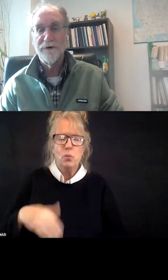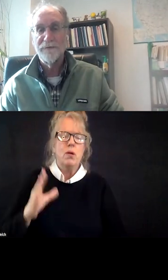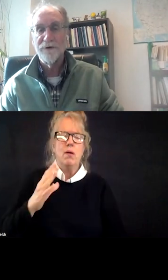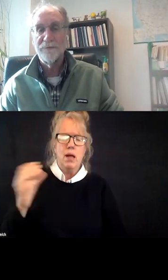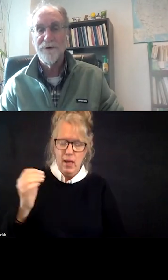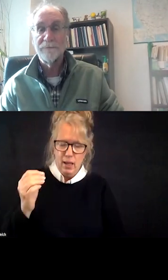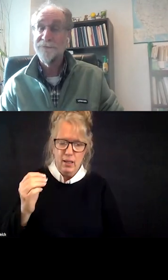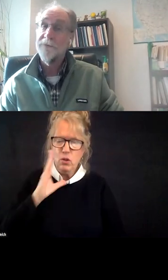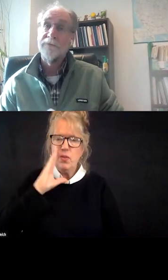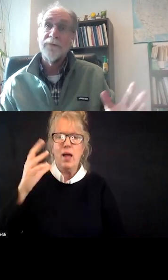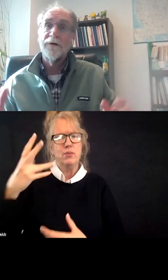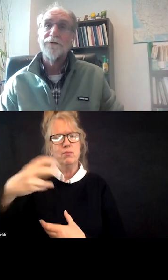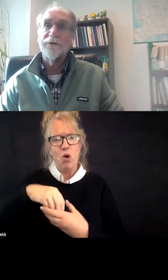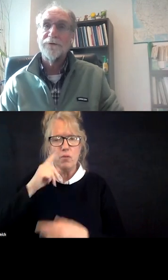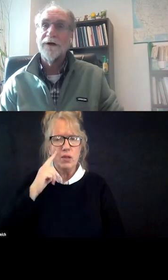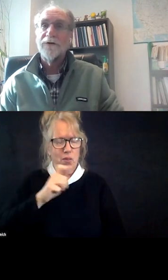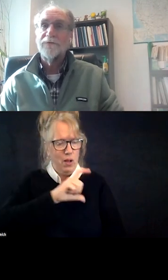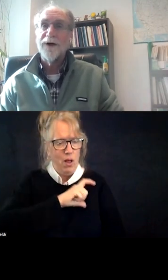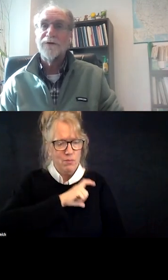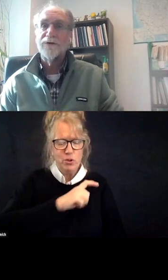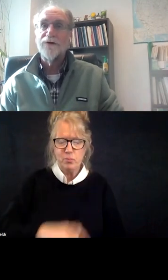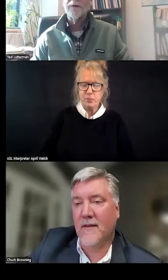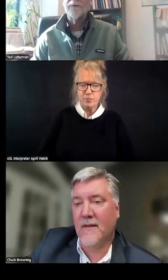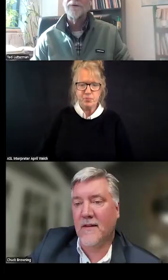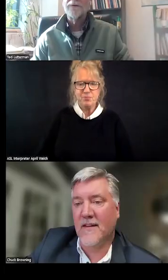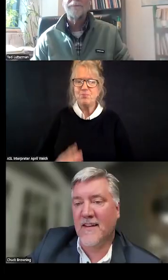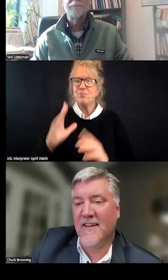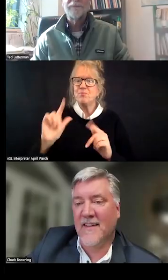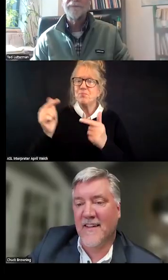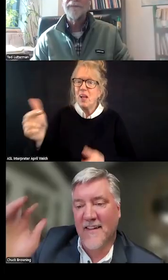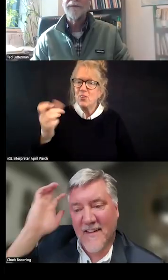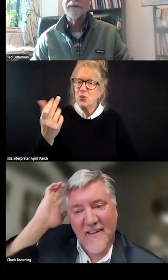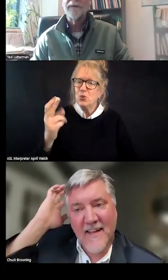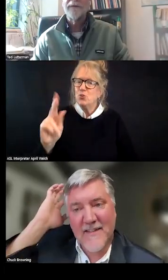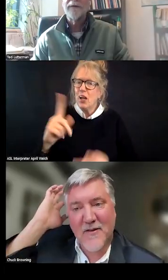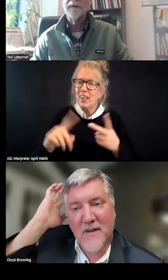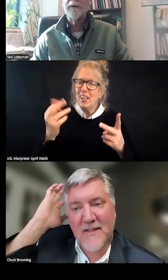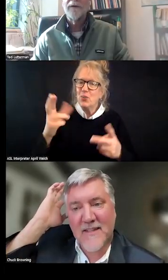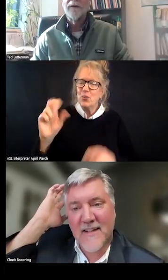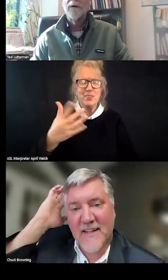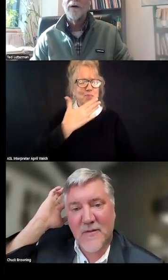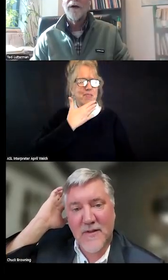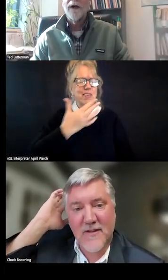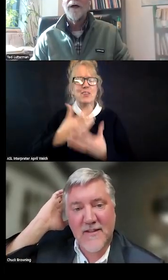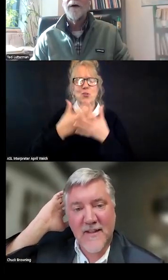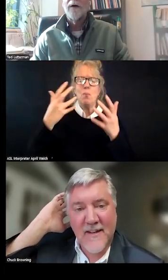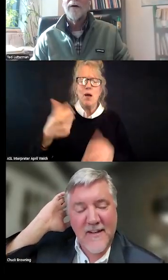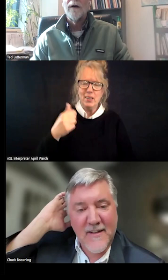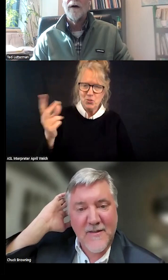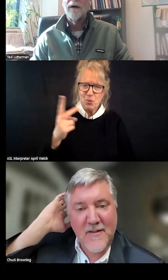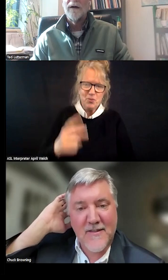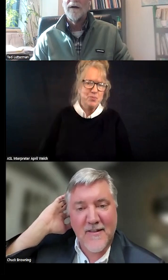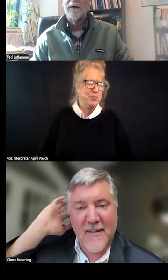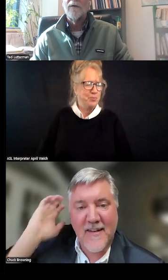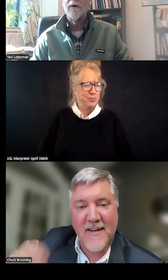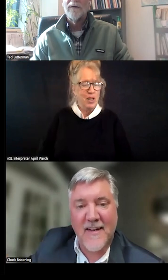involved with the law enforcement. So back to you, Chuck and Chris. Thanks so much, Ted. Thanks so much, Chris.